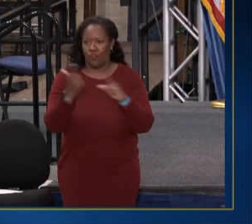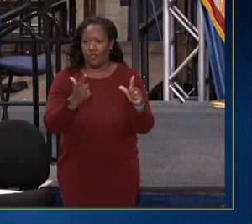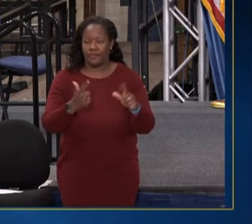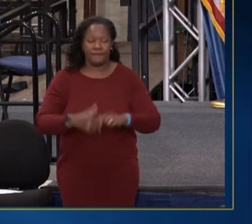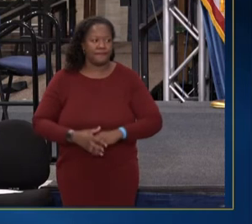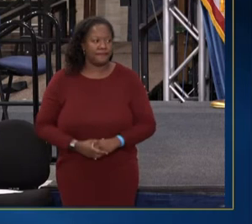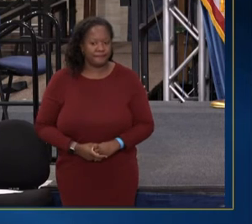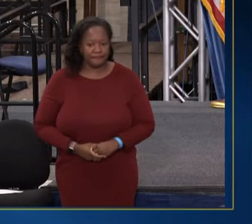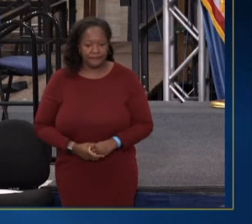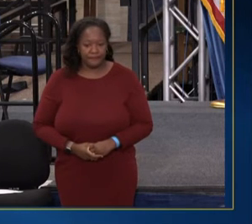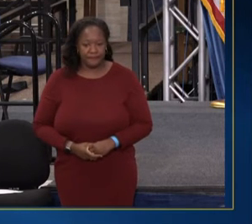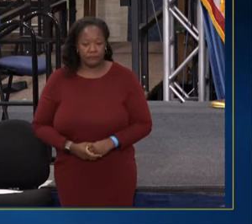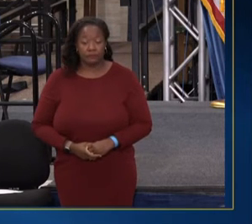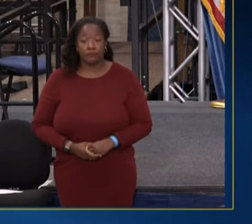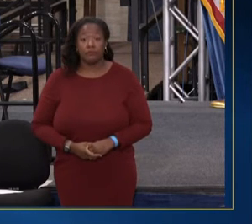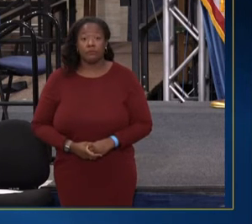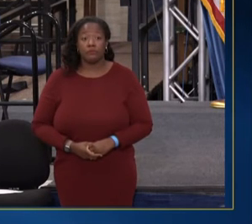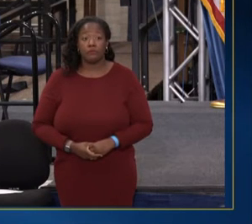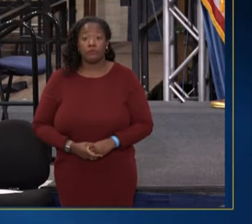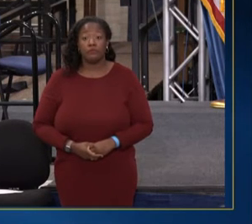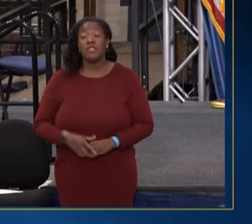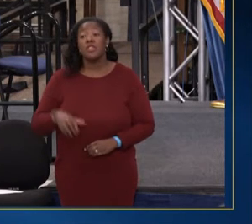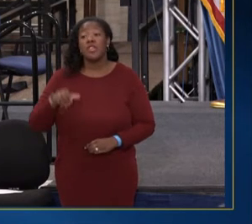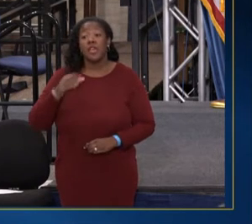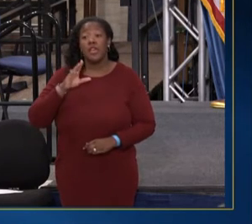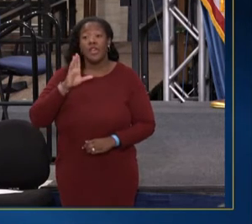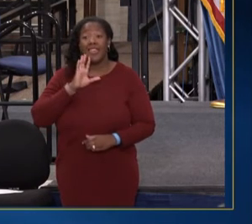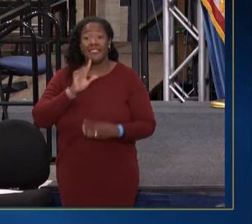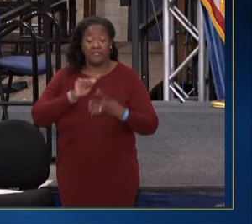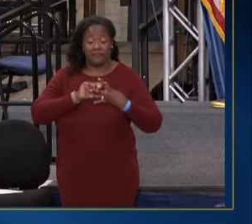When we raised the flag earlier this month,